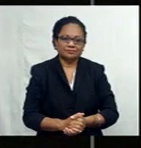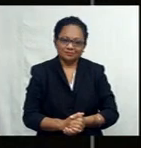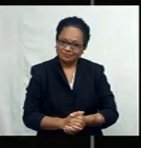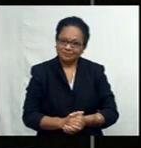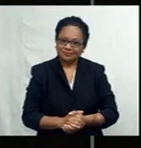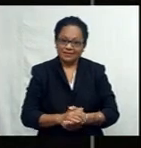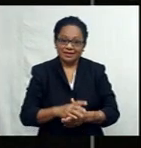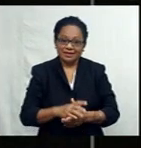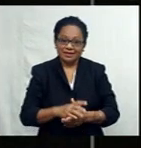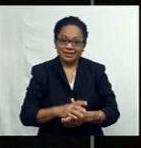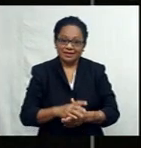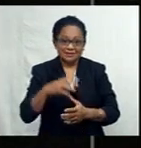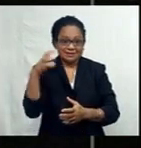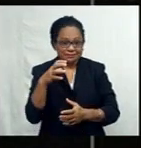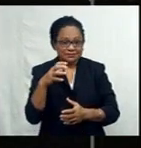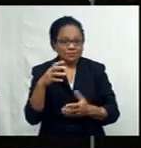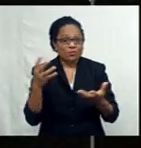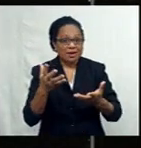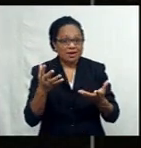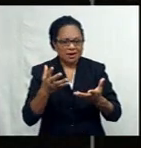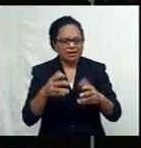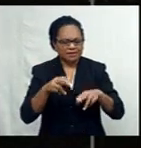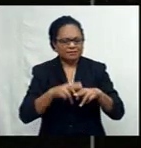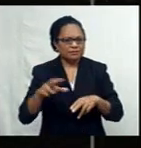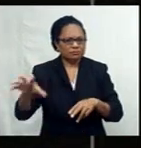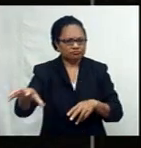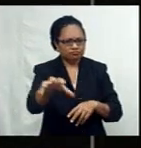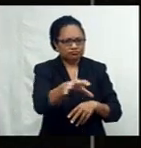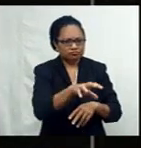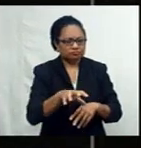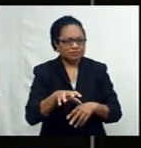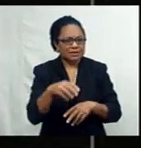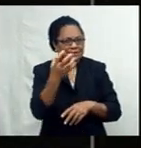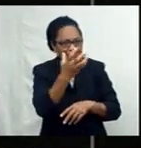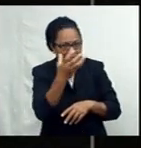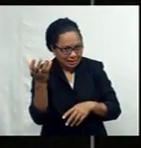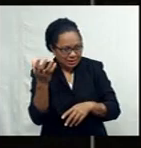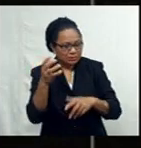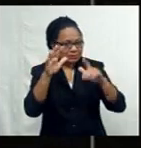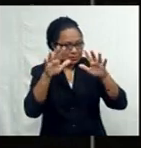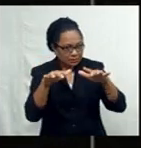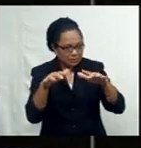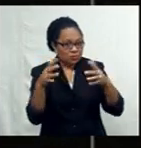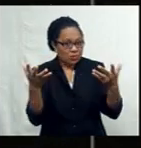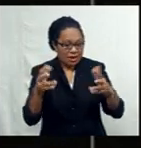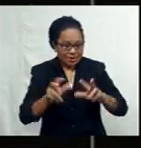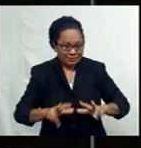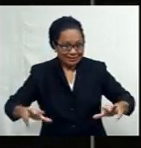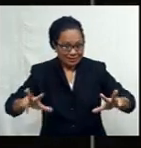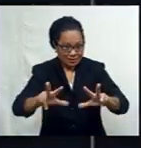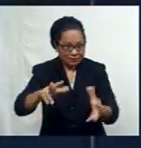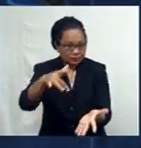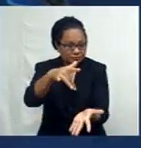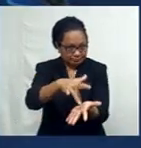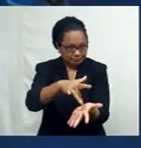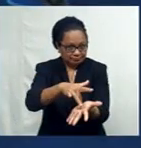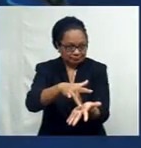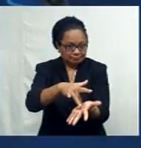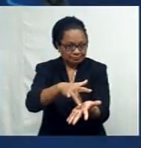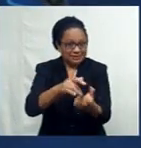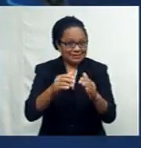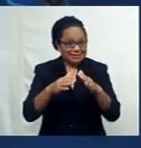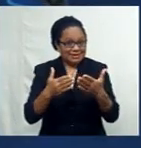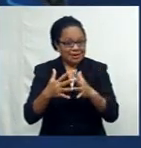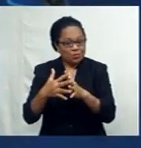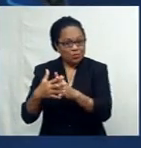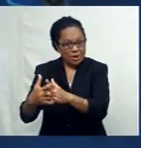Fine weather prevailed over most country. Cloudy periods with brief showers over the interior of the main islands. Now to the